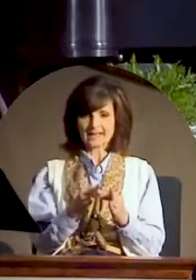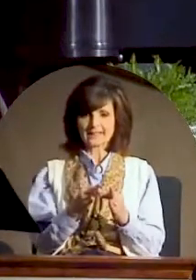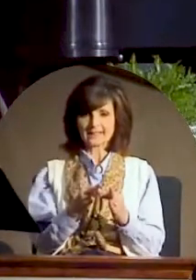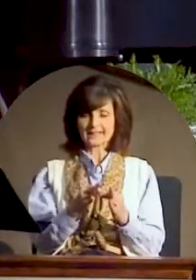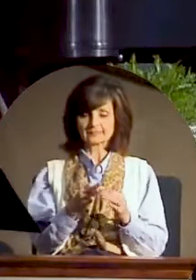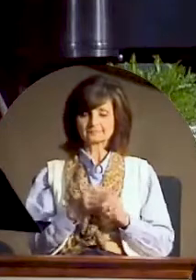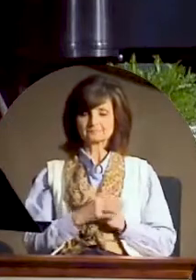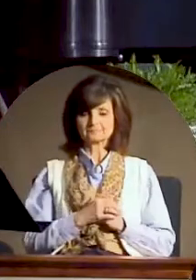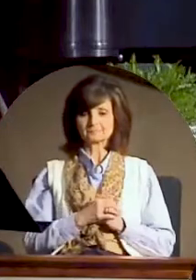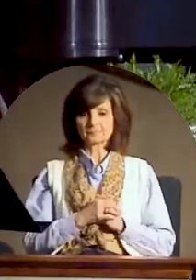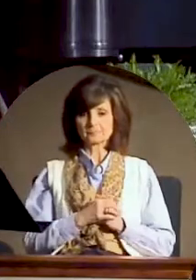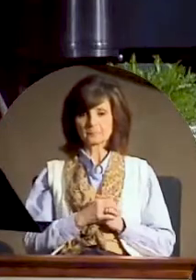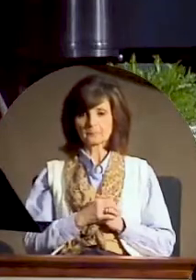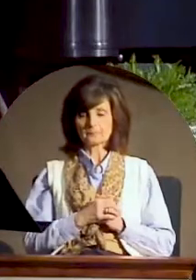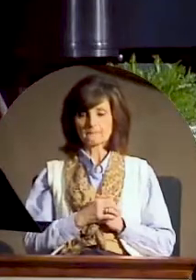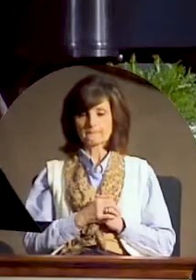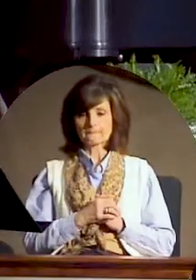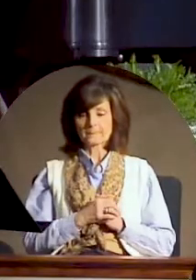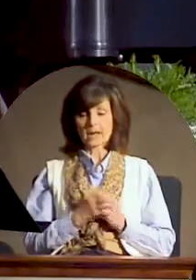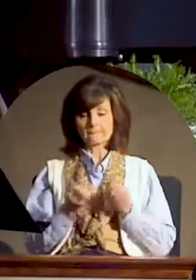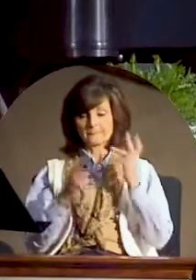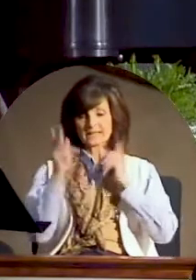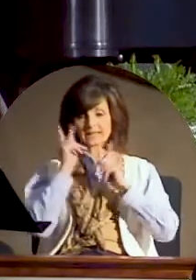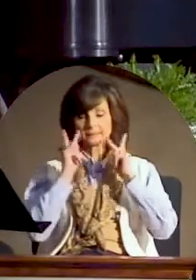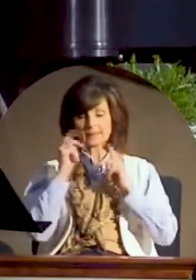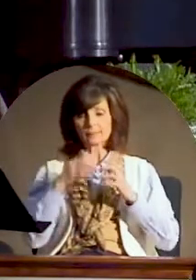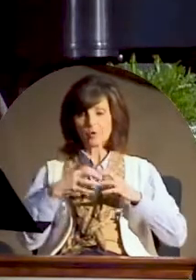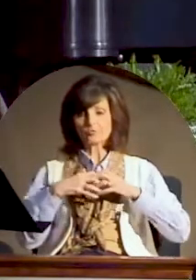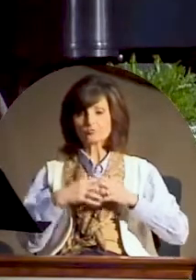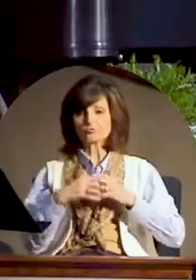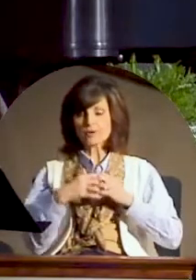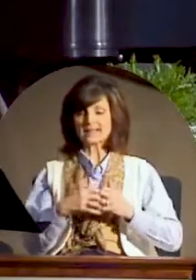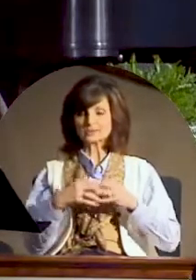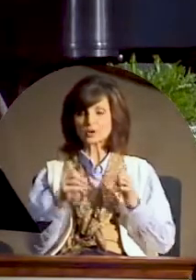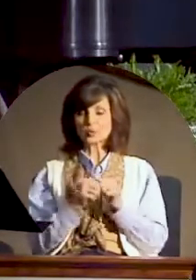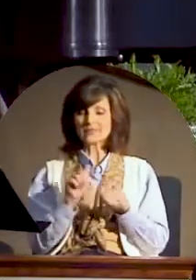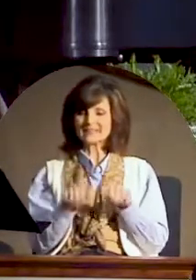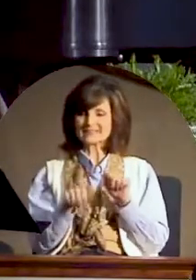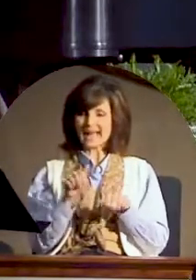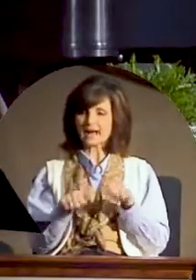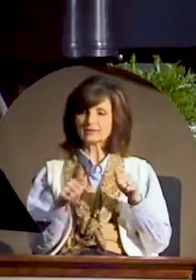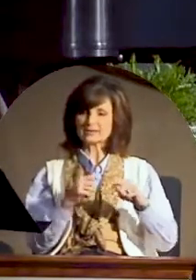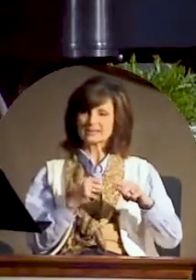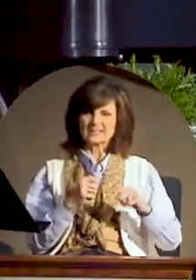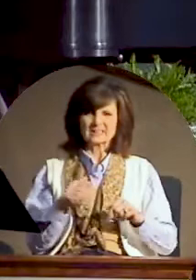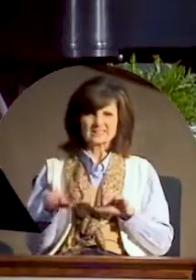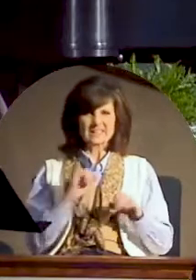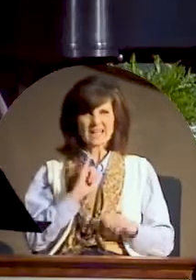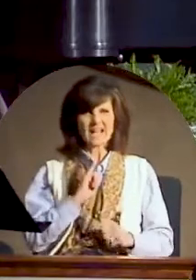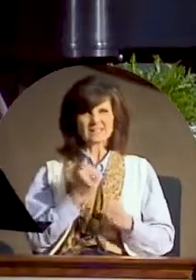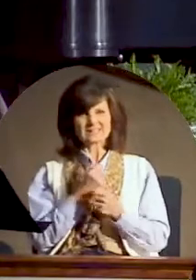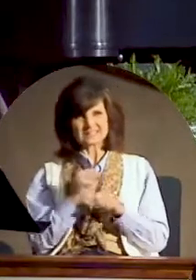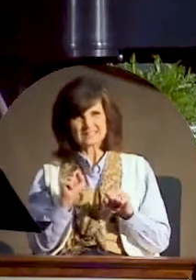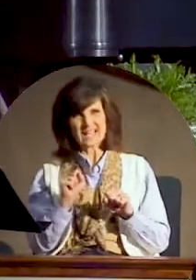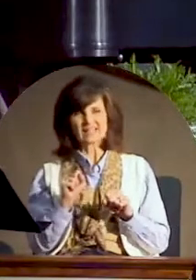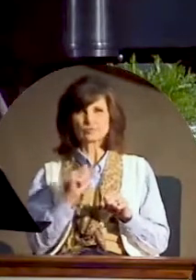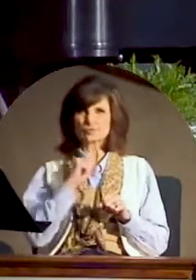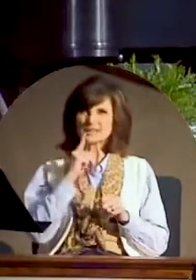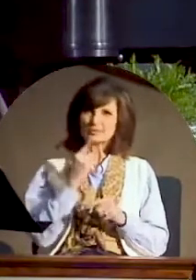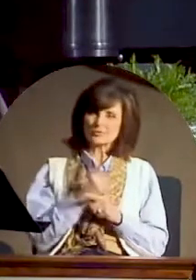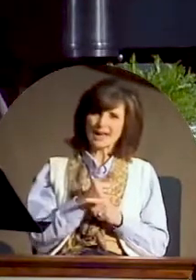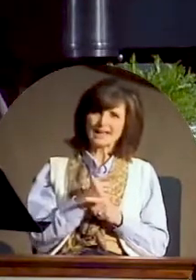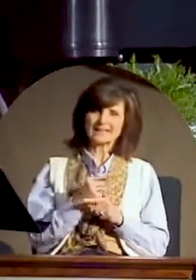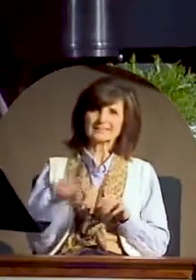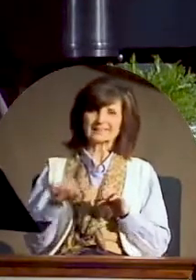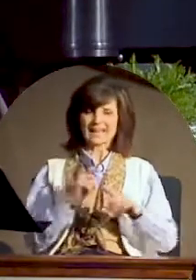Now, here's the thing about it. A lot of people wrestle with the doubt of being saved. And did I do it right? And did I really